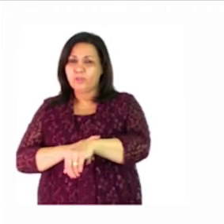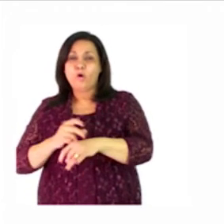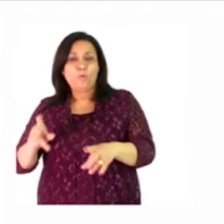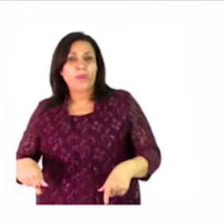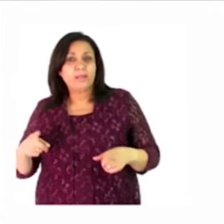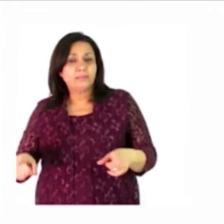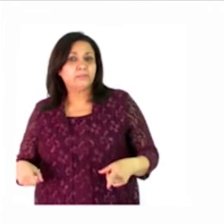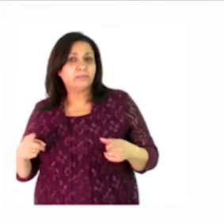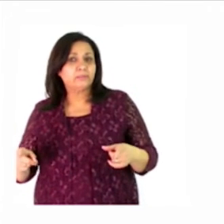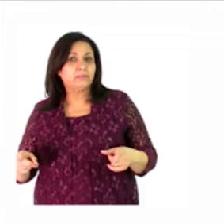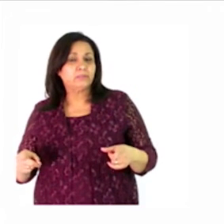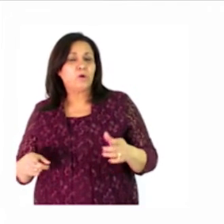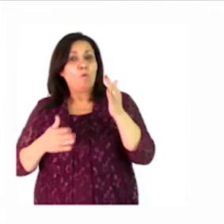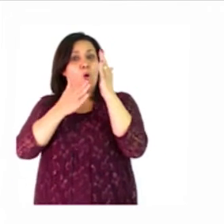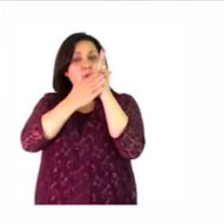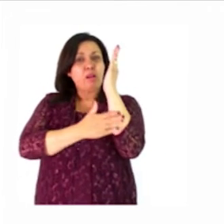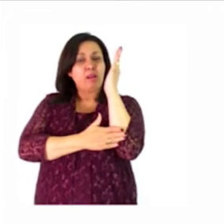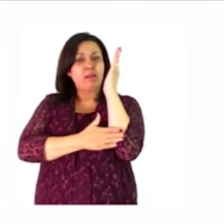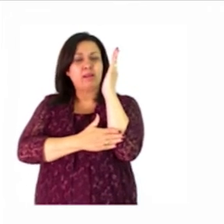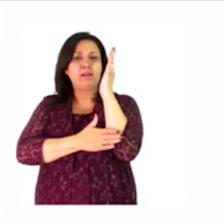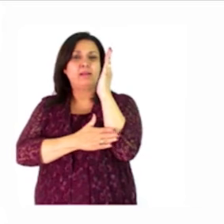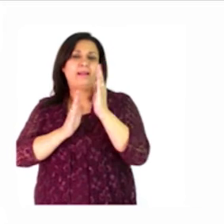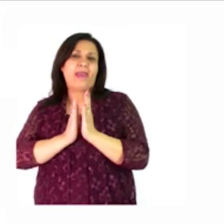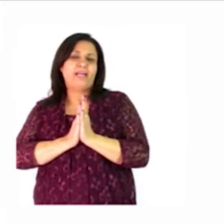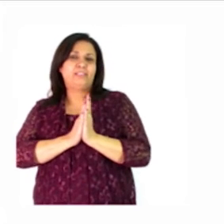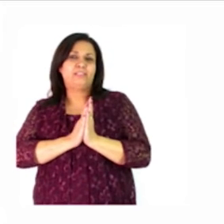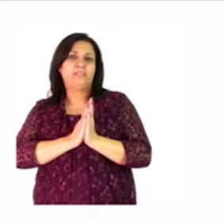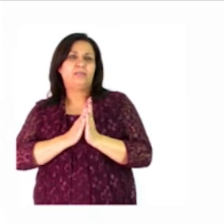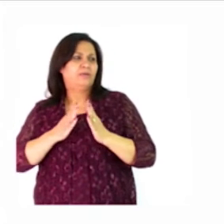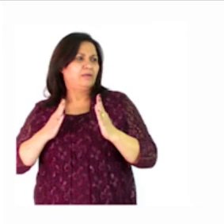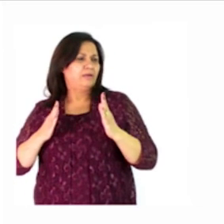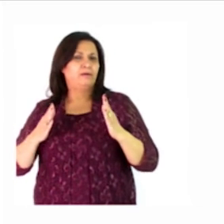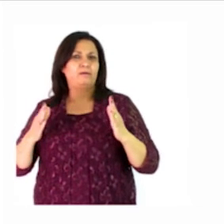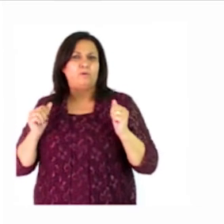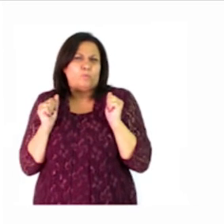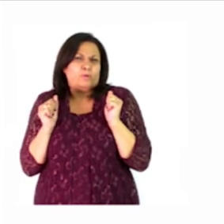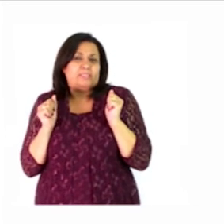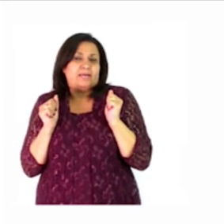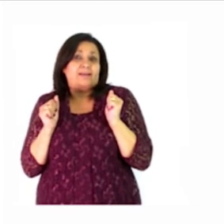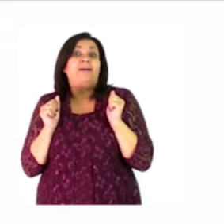wheels, walls, and winter. Think of